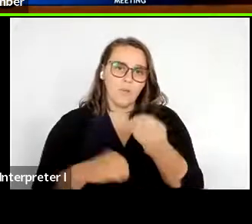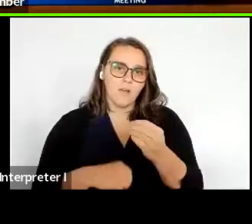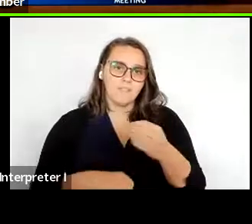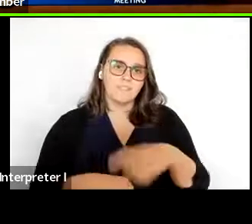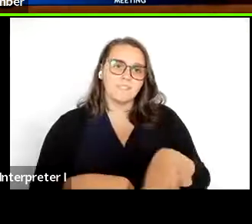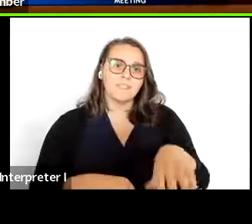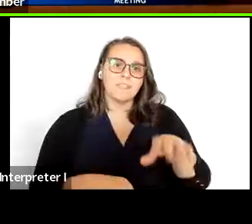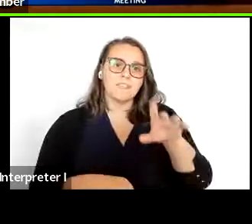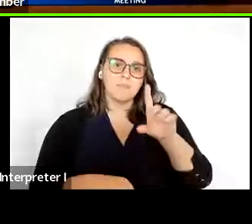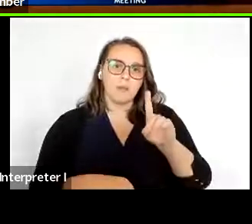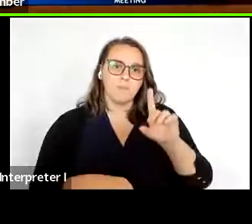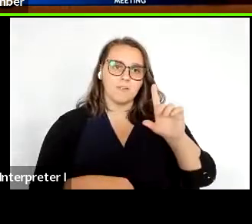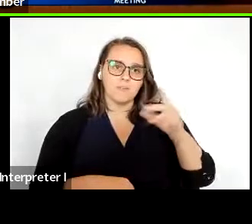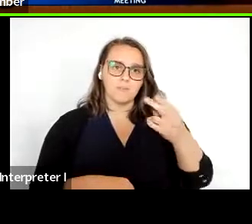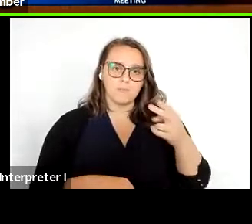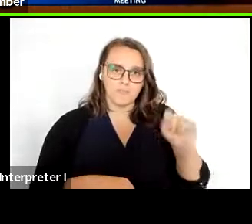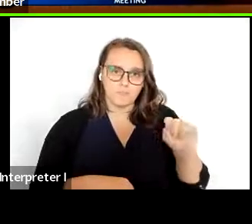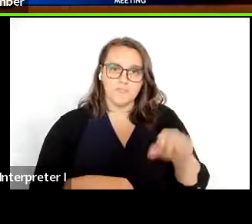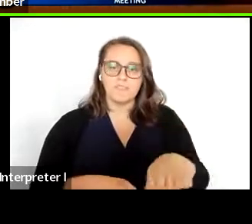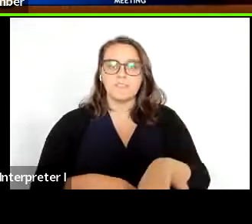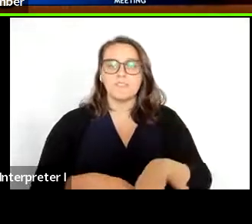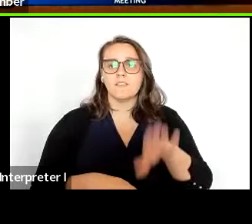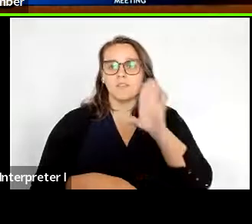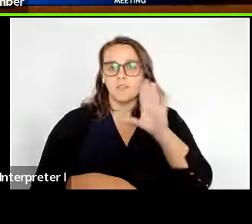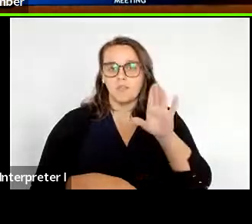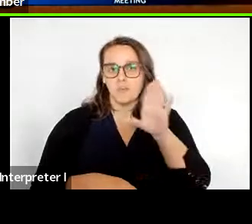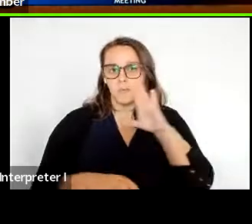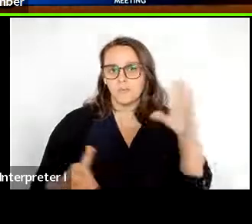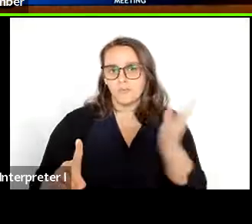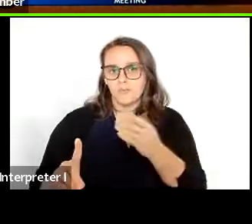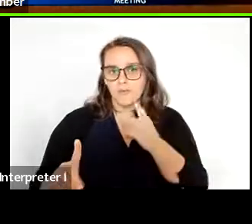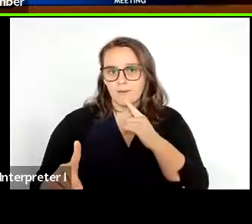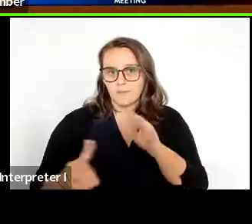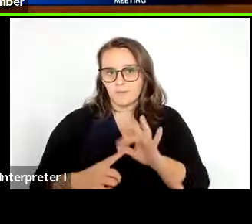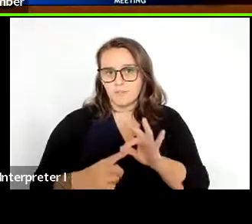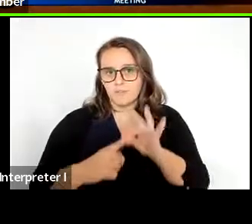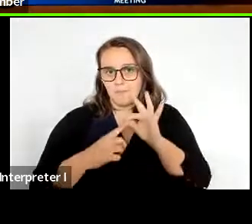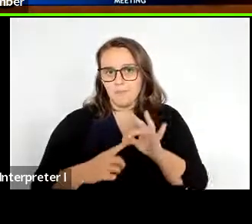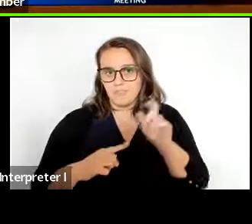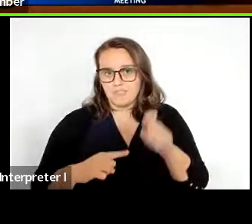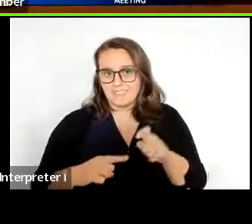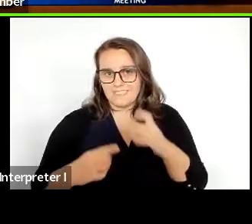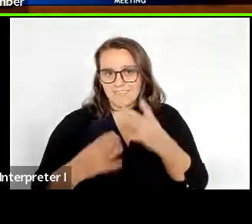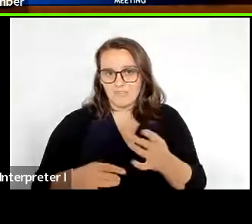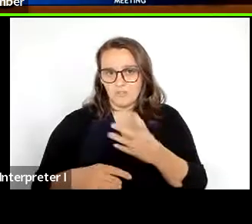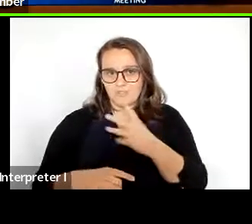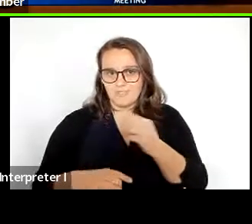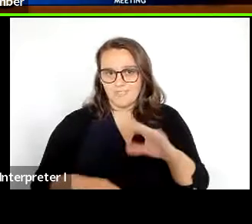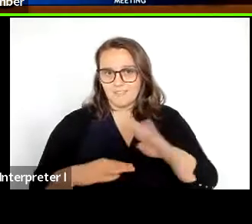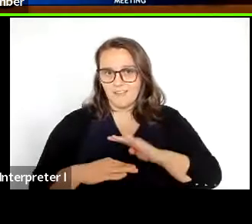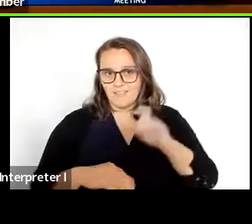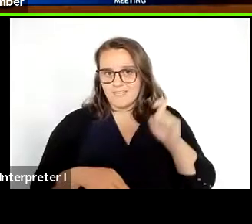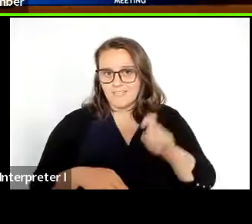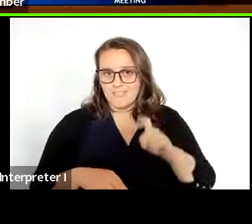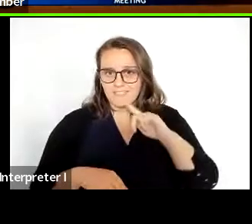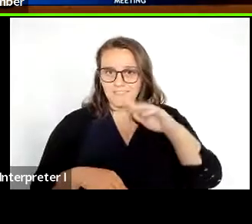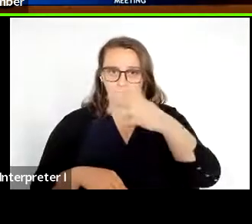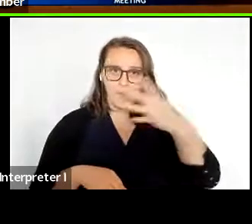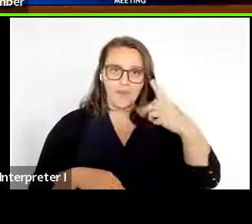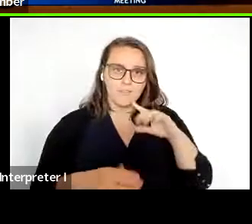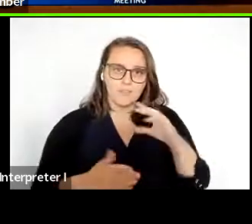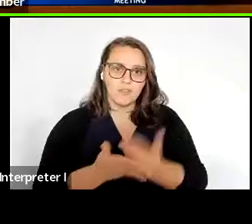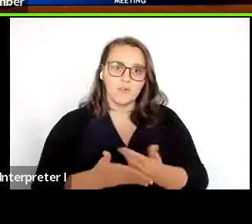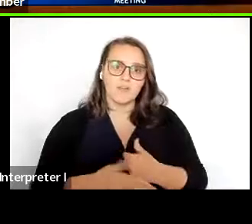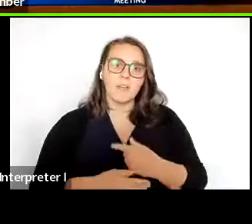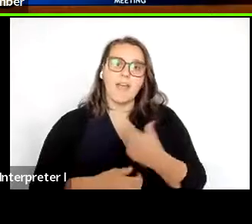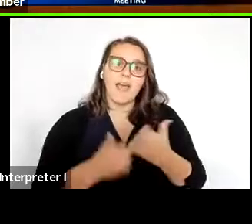the district will direct specialists to special needs and better meet the needs of everyone. This legislation will ensure that every migrant